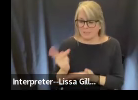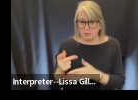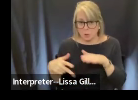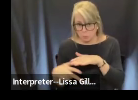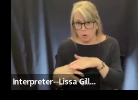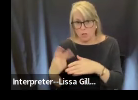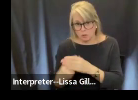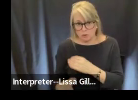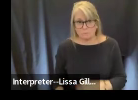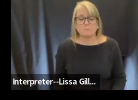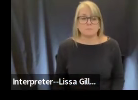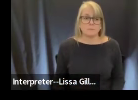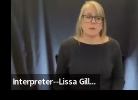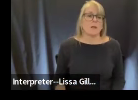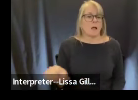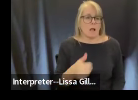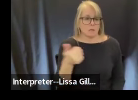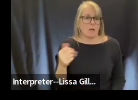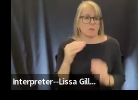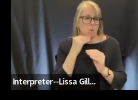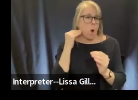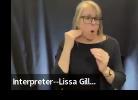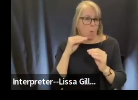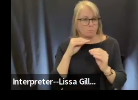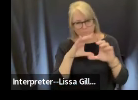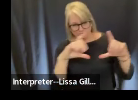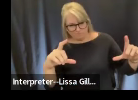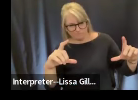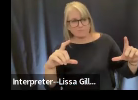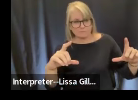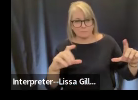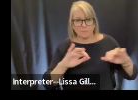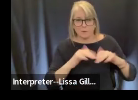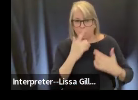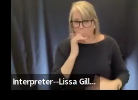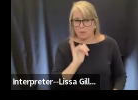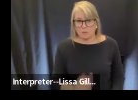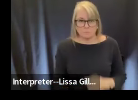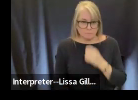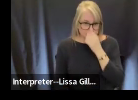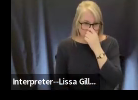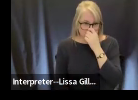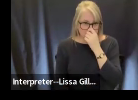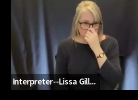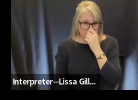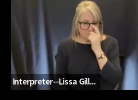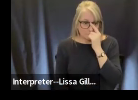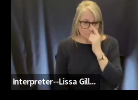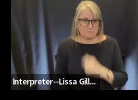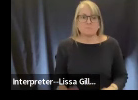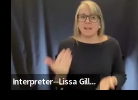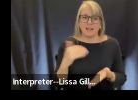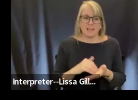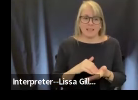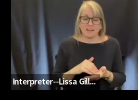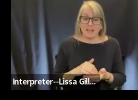you of just a breakdown of a home's sort of blueprint of how those look and where those should be. And again, that flame icon